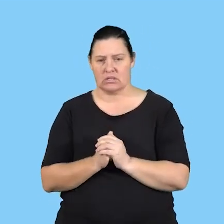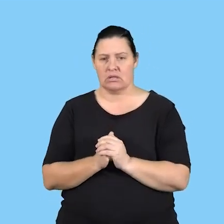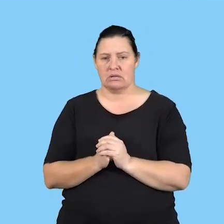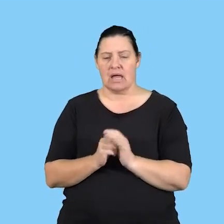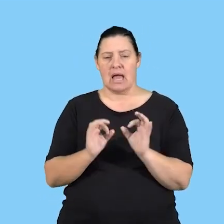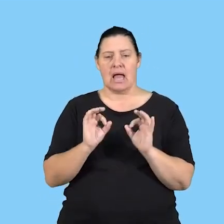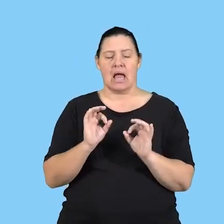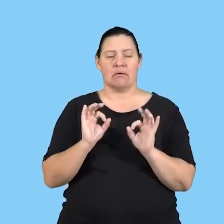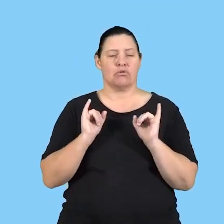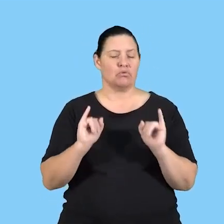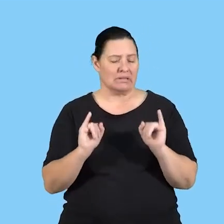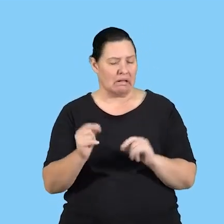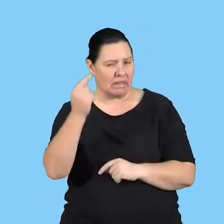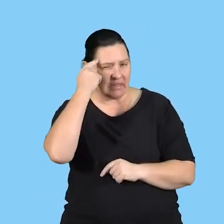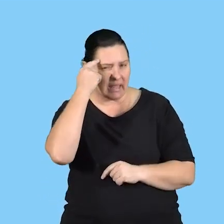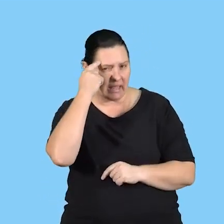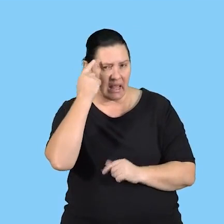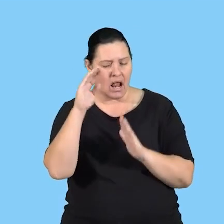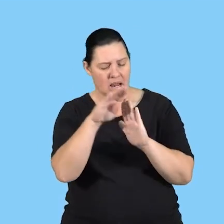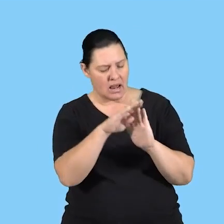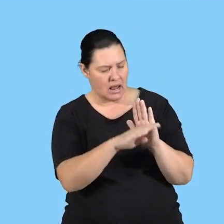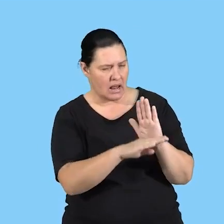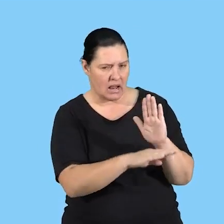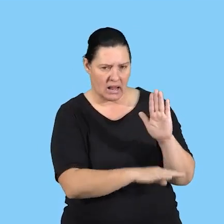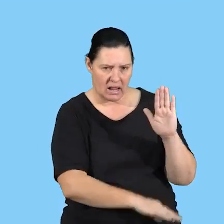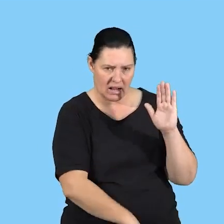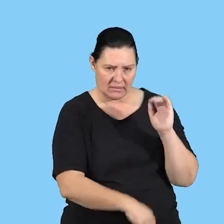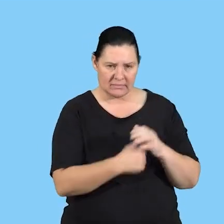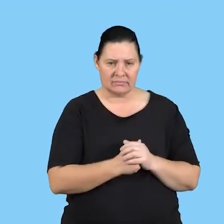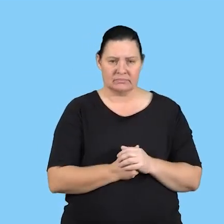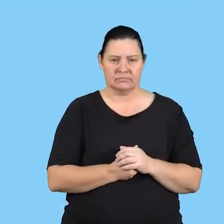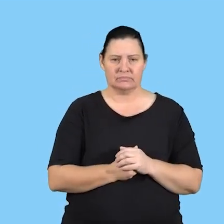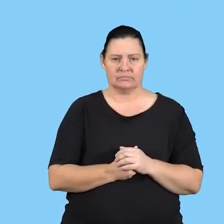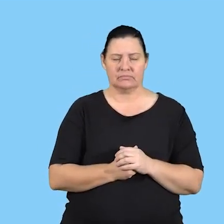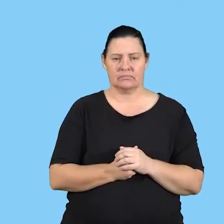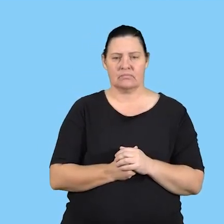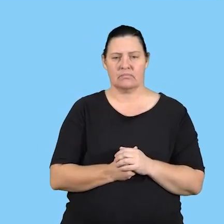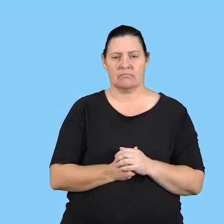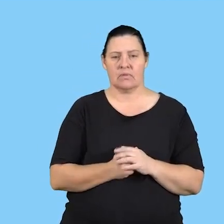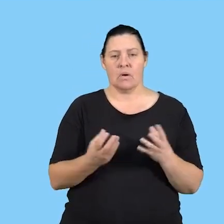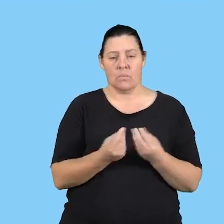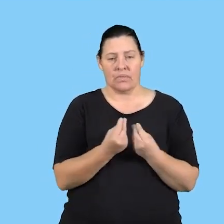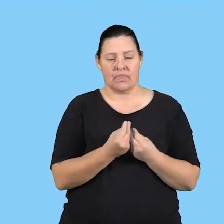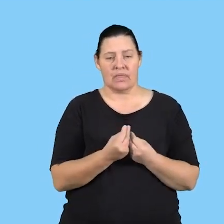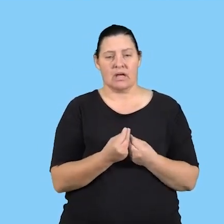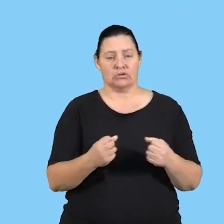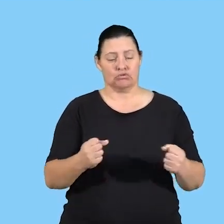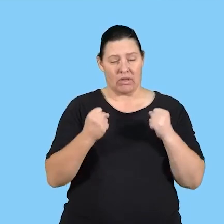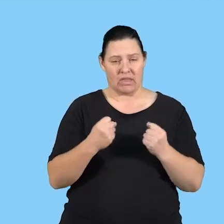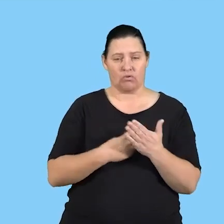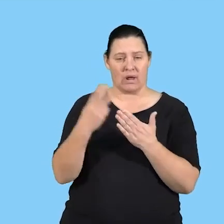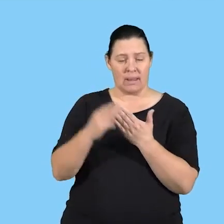communication, critical thinking, and the list goes on and on. With the